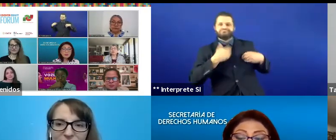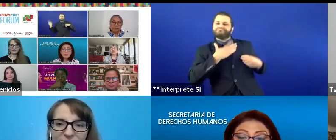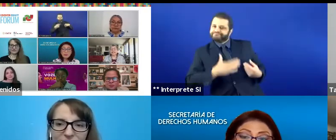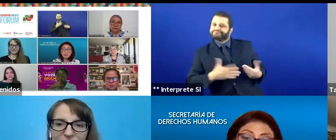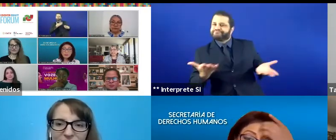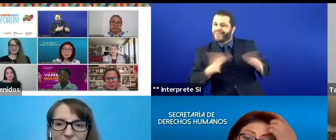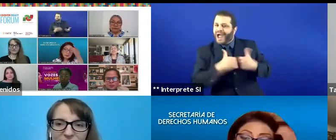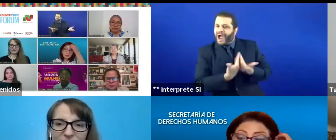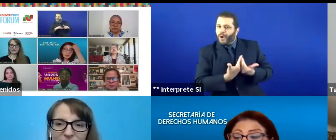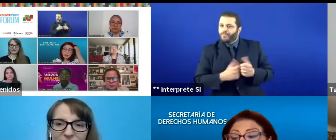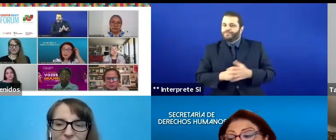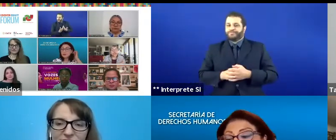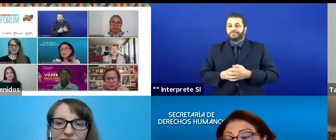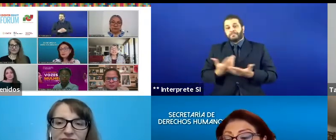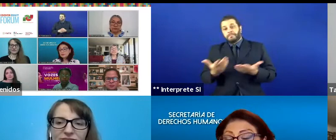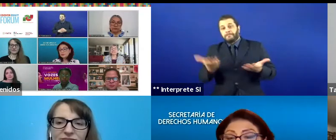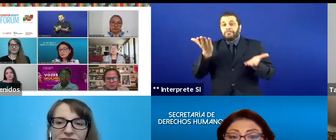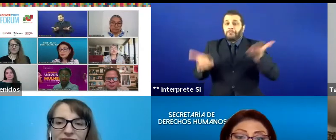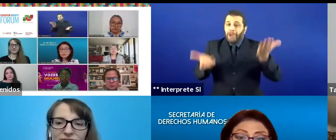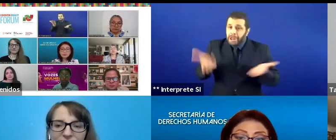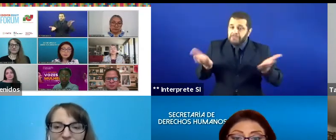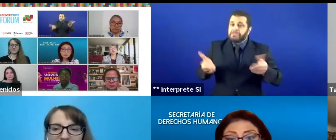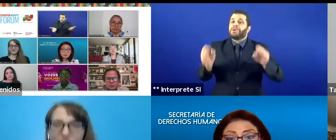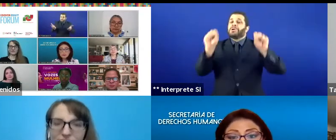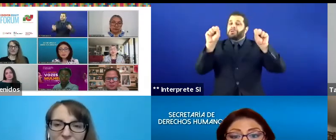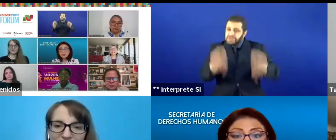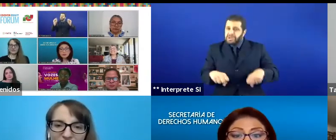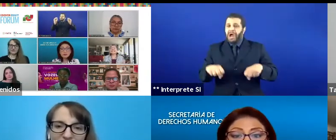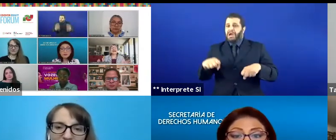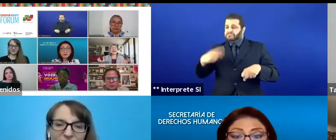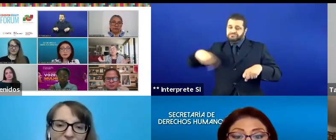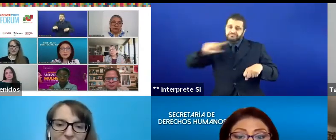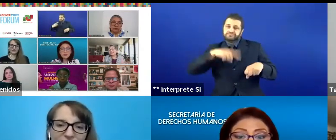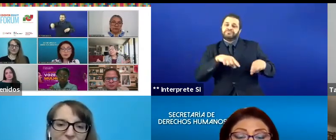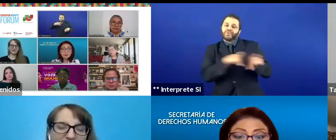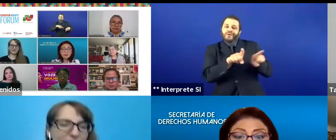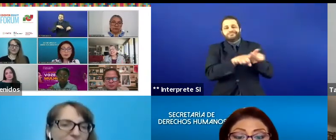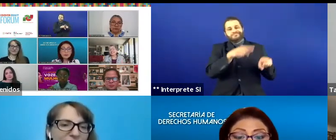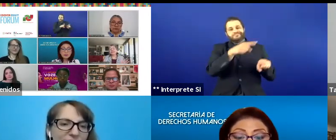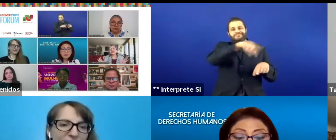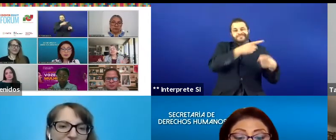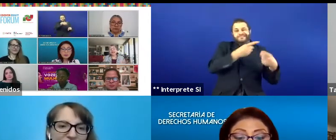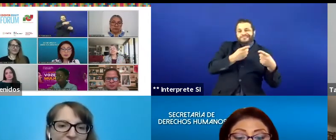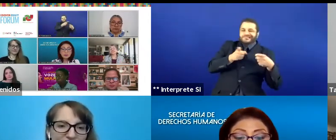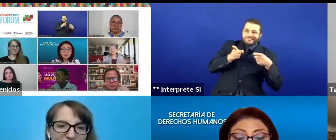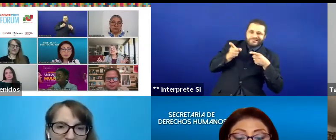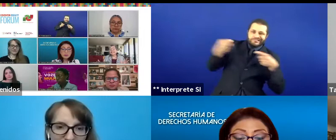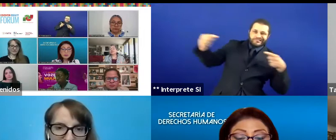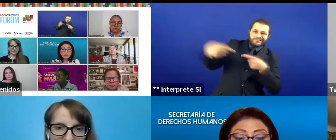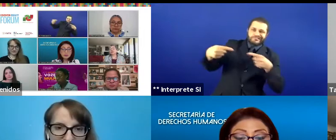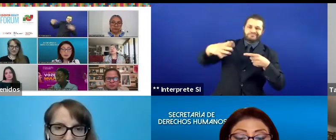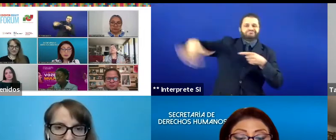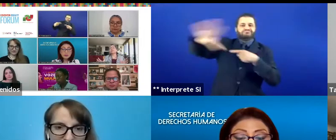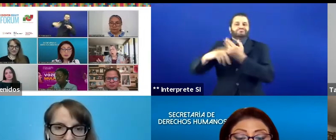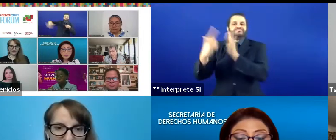indiscriminatory legislation, to challenge discriminatory practices, and most importantly, to challenge